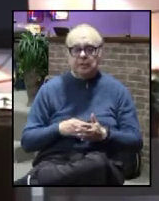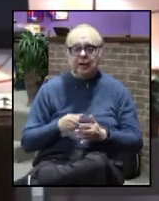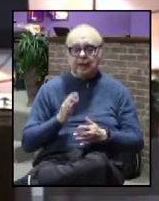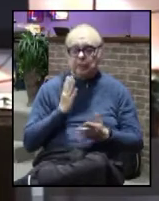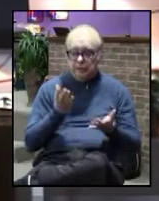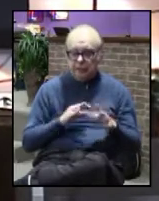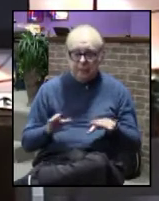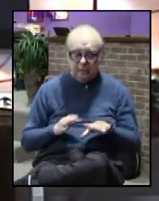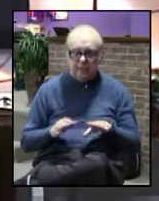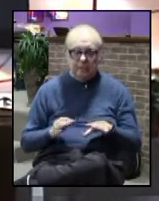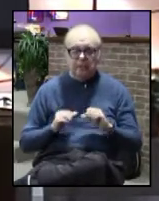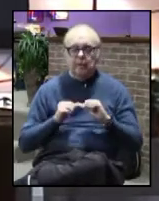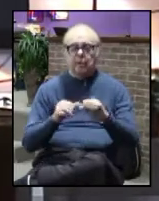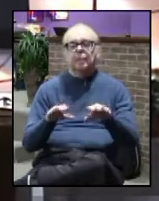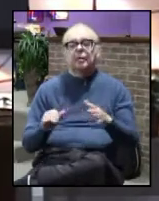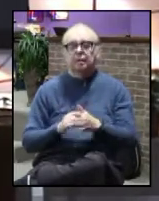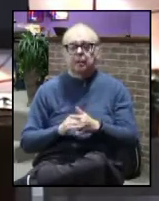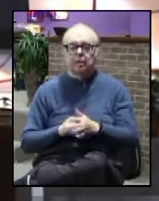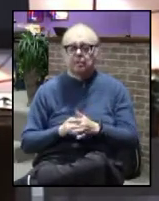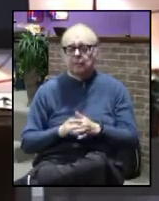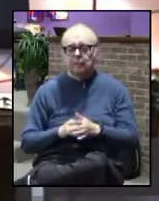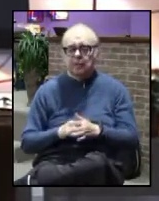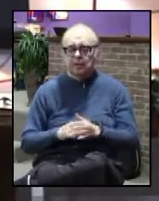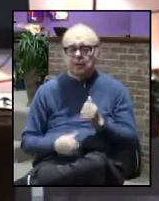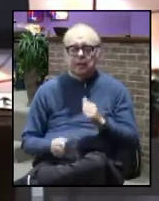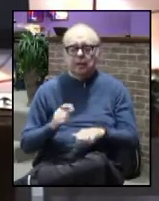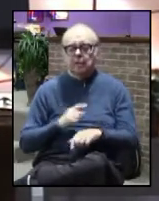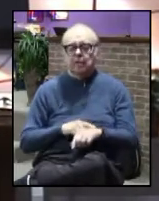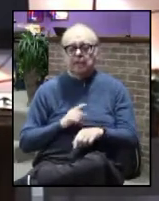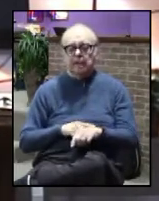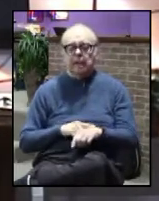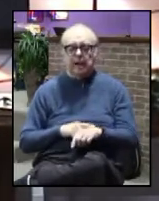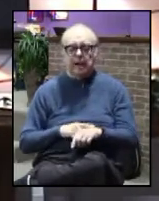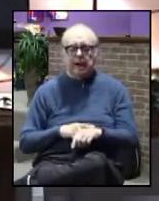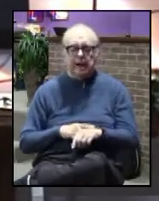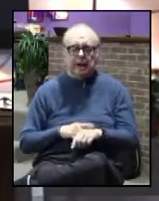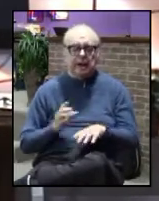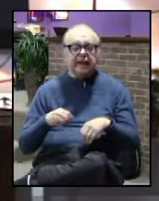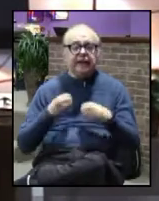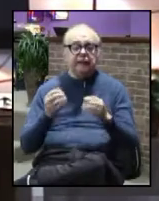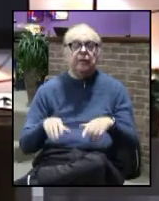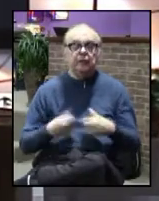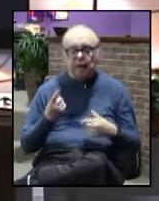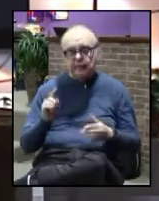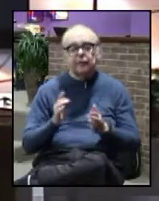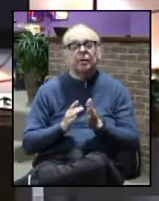we're going to do. And we're going to continue to do it. And the majority of them gave their life for him.